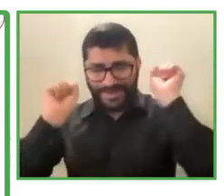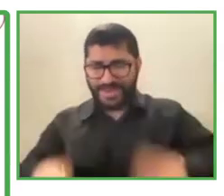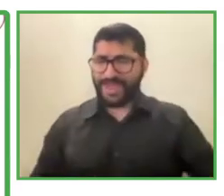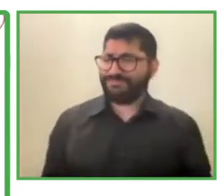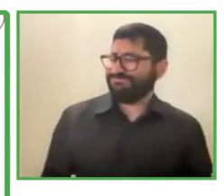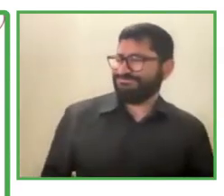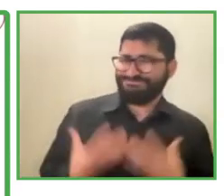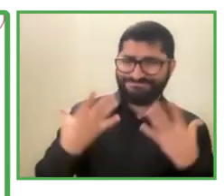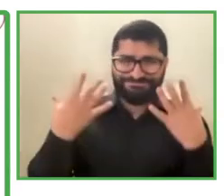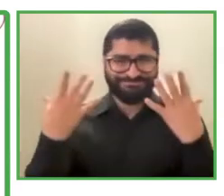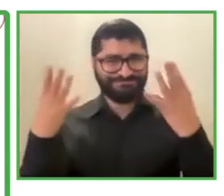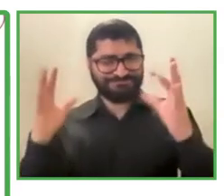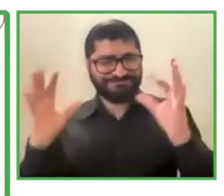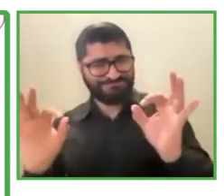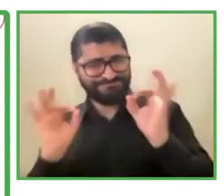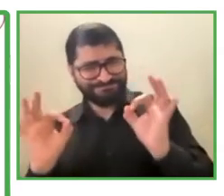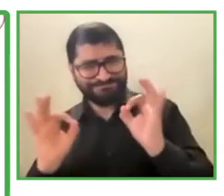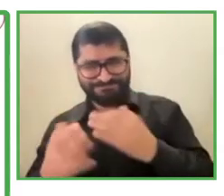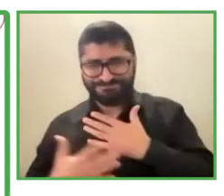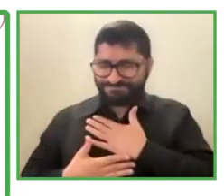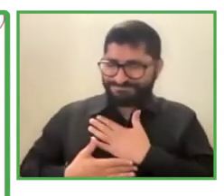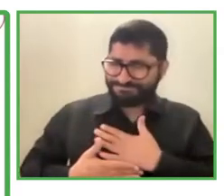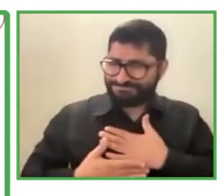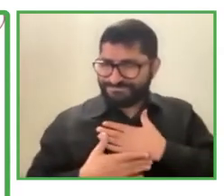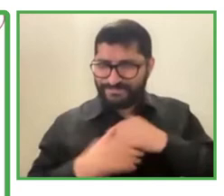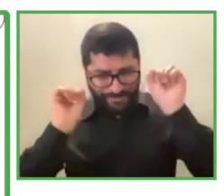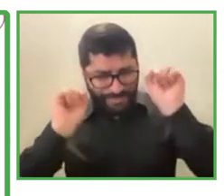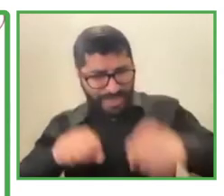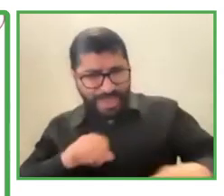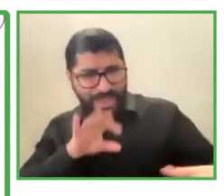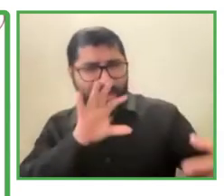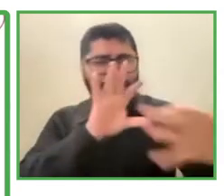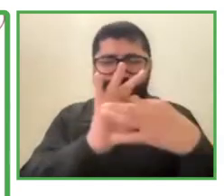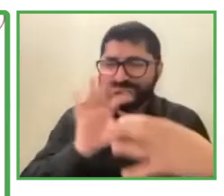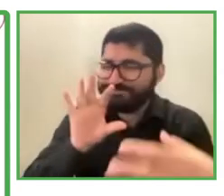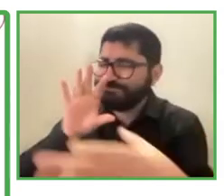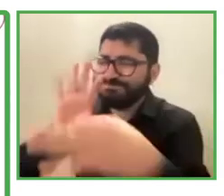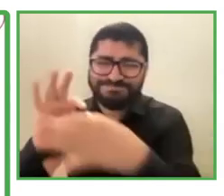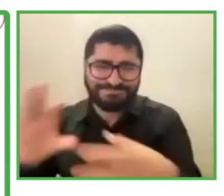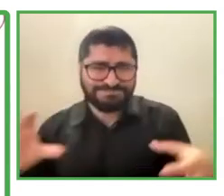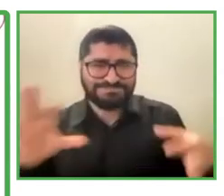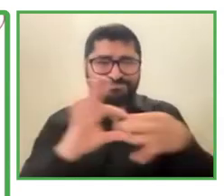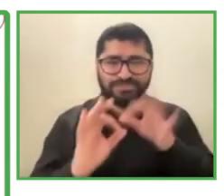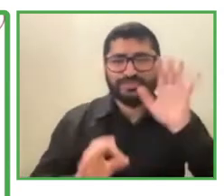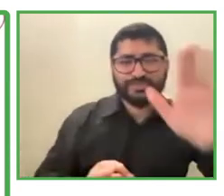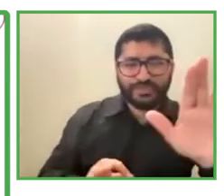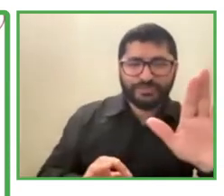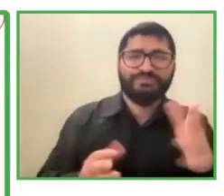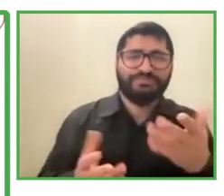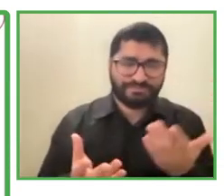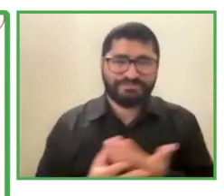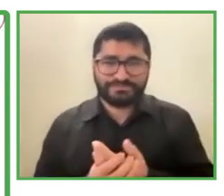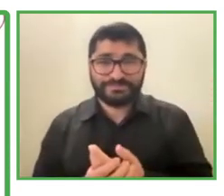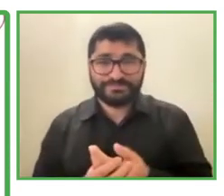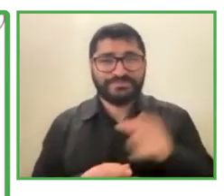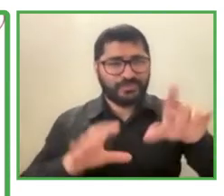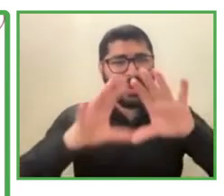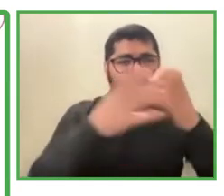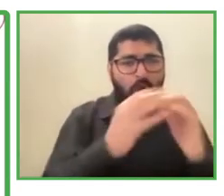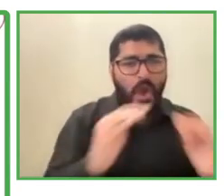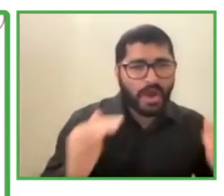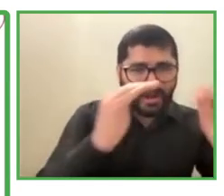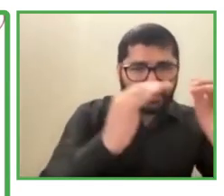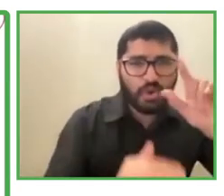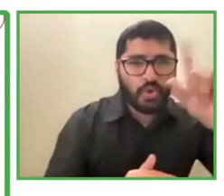partner with the Luz Foundation in Chile to bring the iTool and